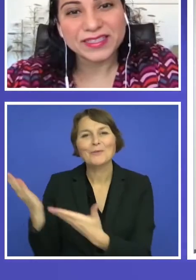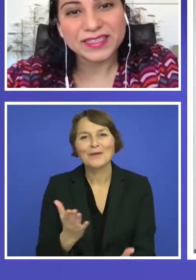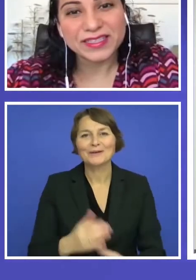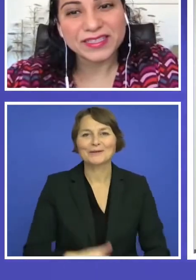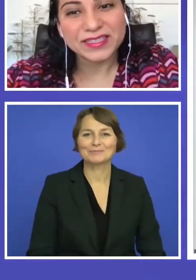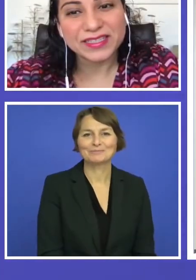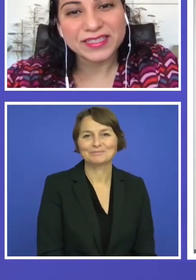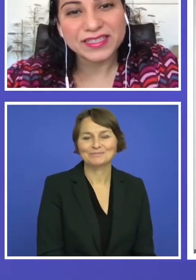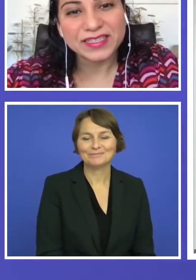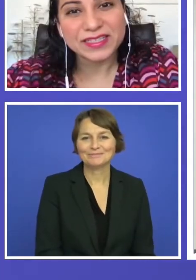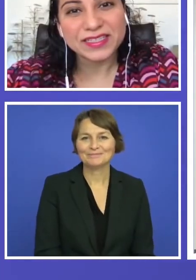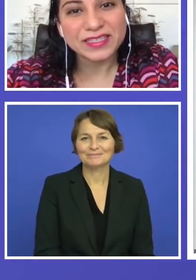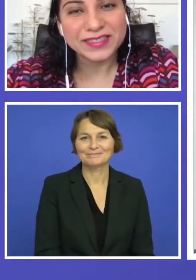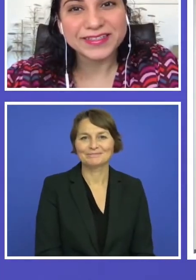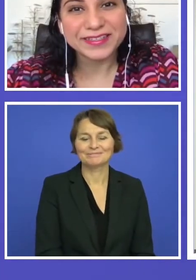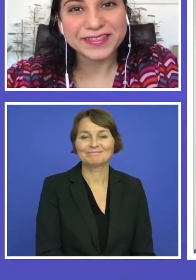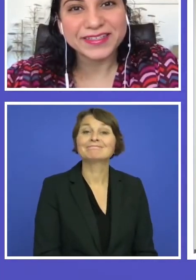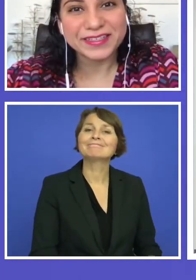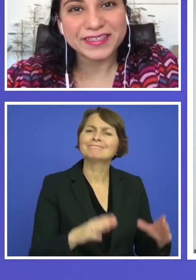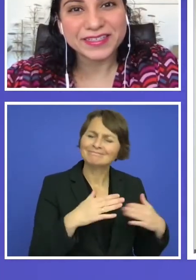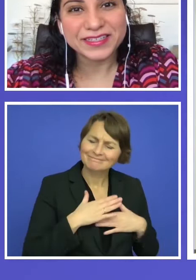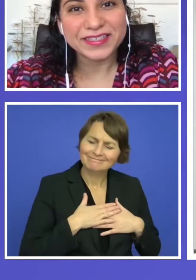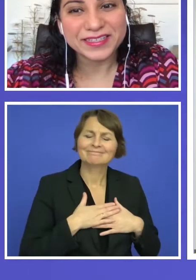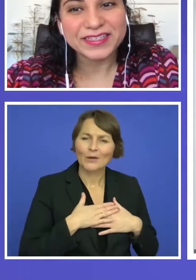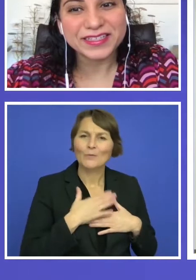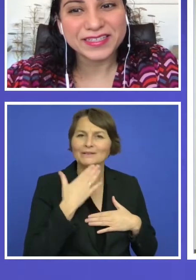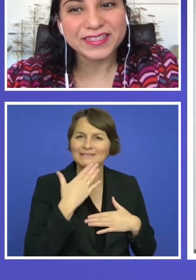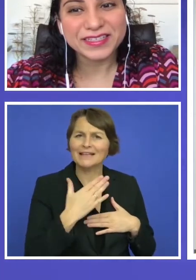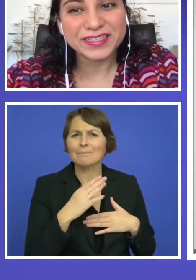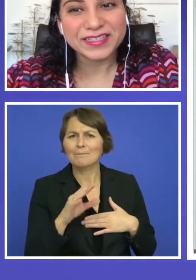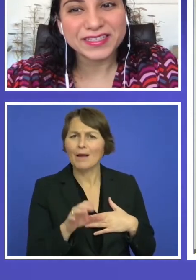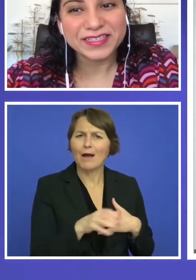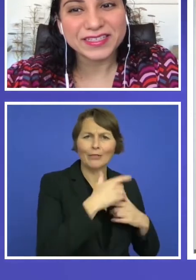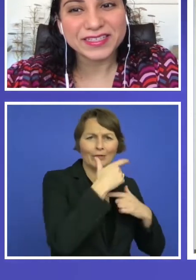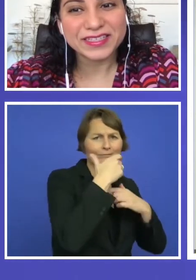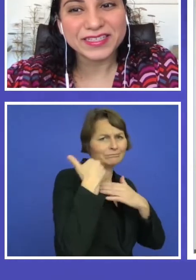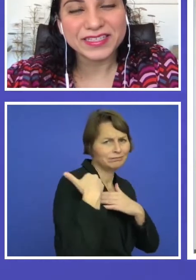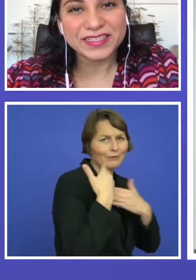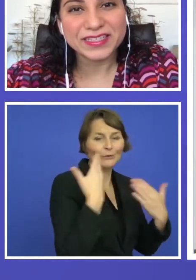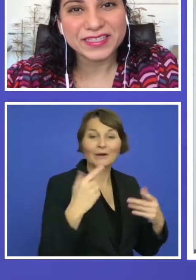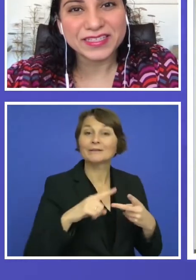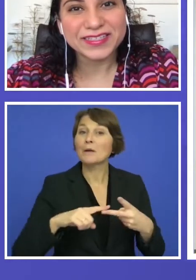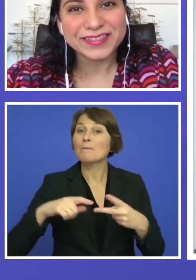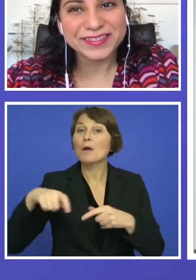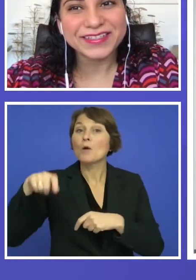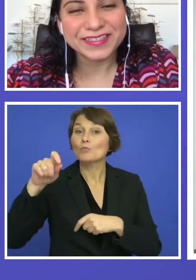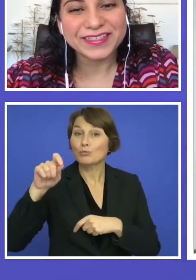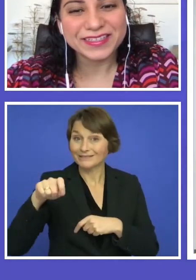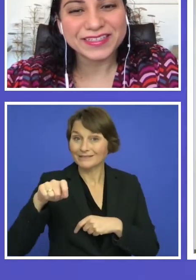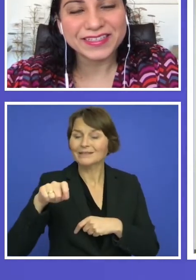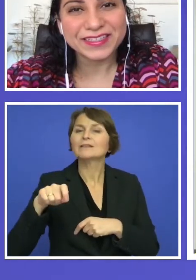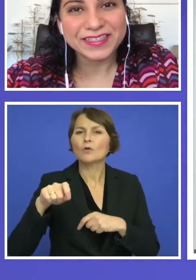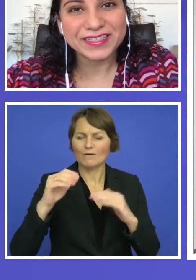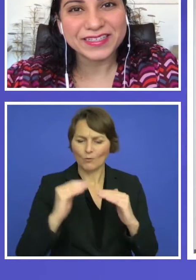And I would like to mention my other role. I'm the president of the Order of Nurses in Lebanon. And